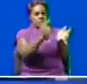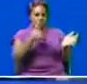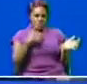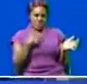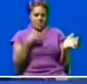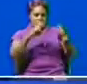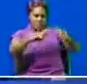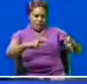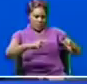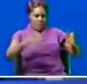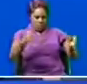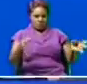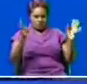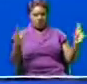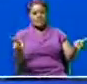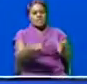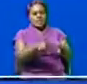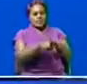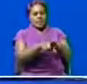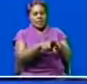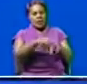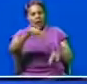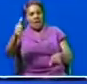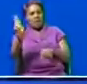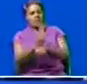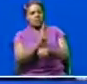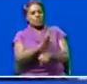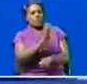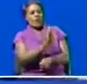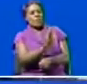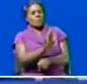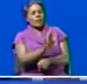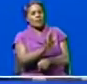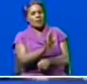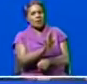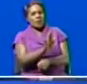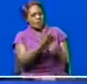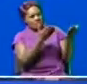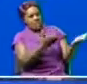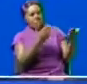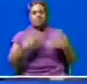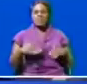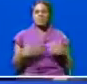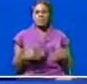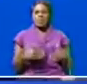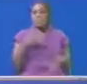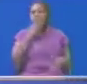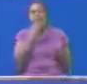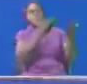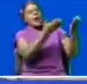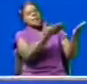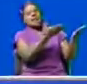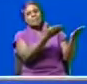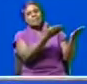the investigating officer. He's being used by Kamwende and Kibicho. These are the people. This is the guy.